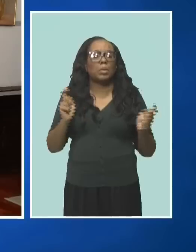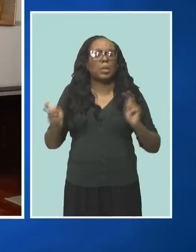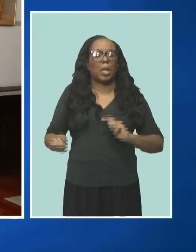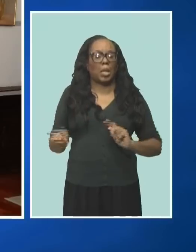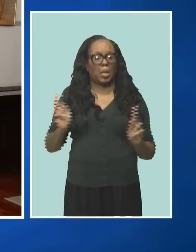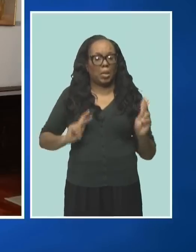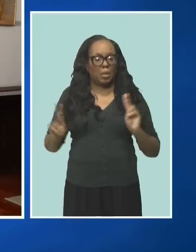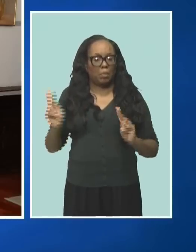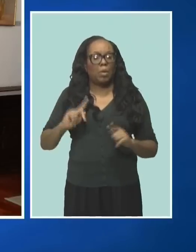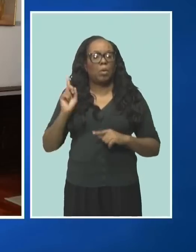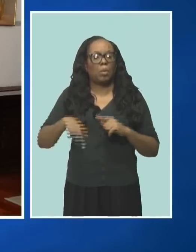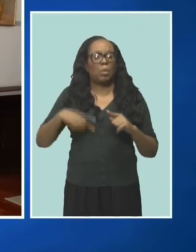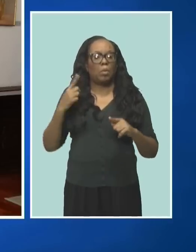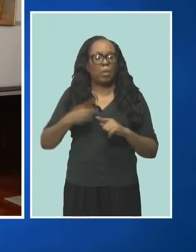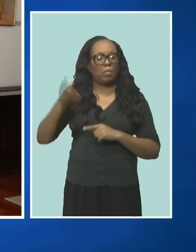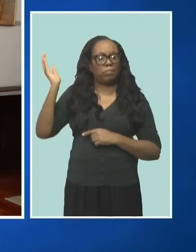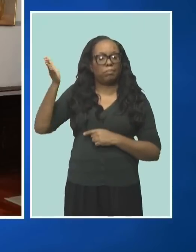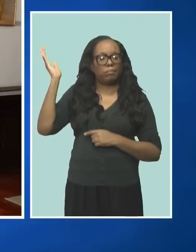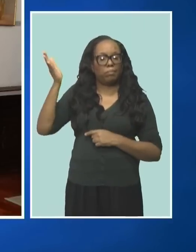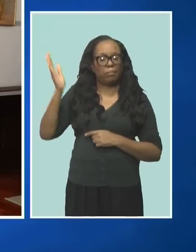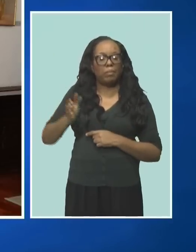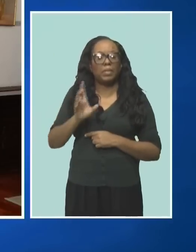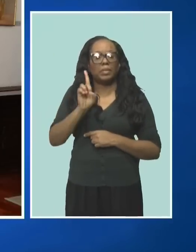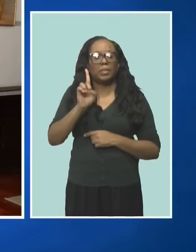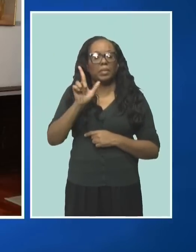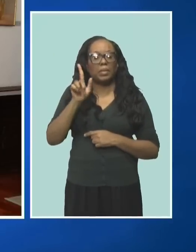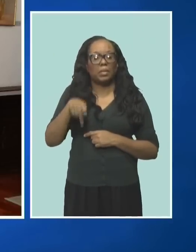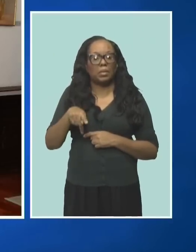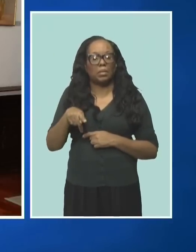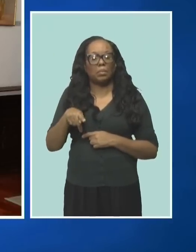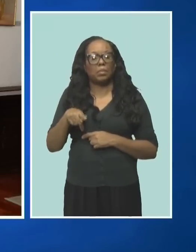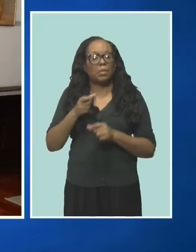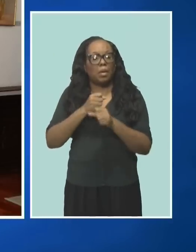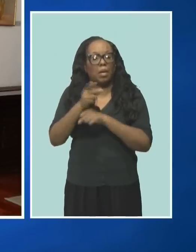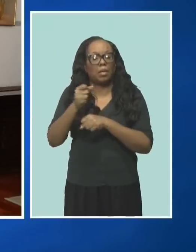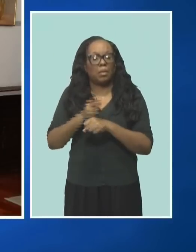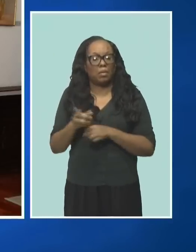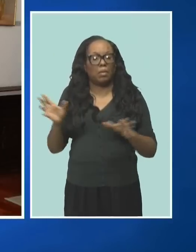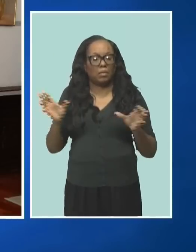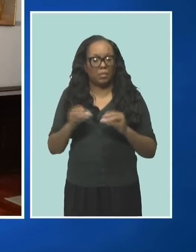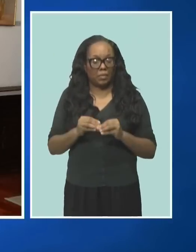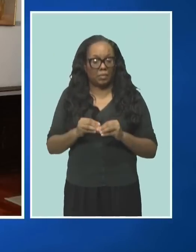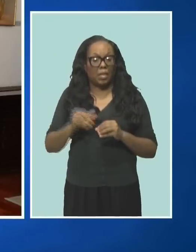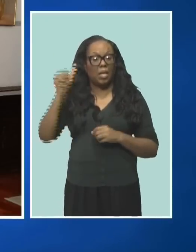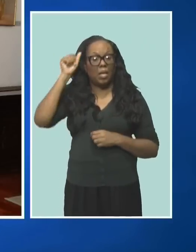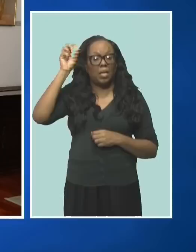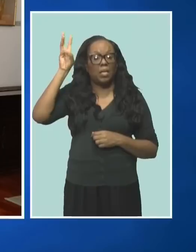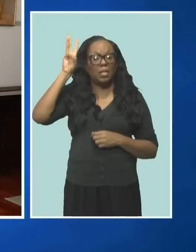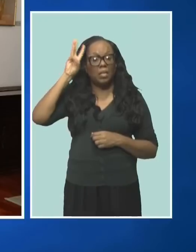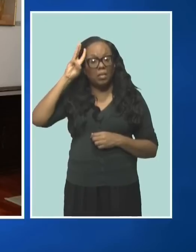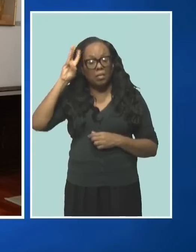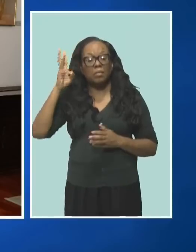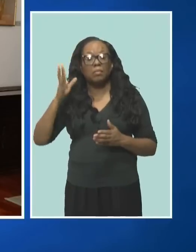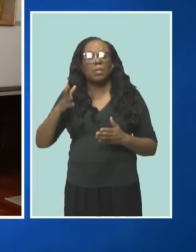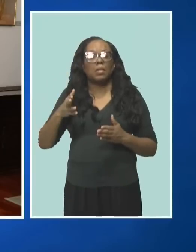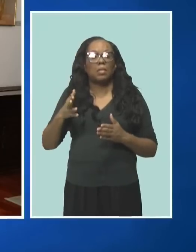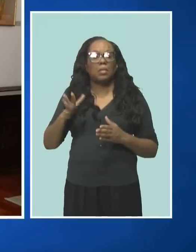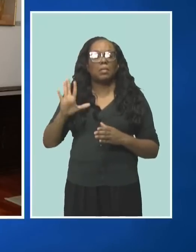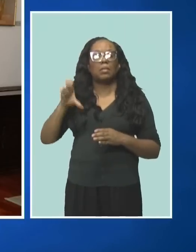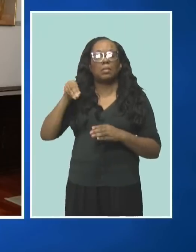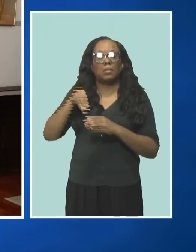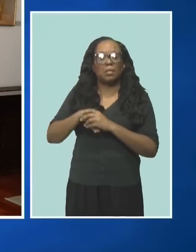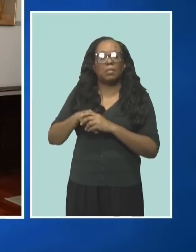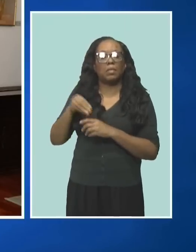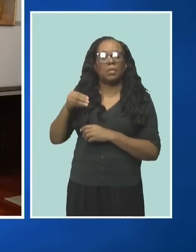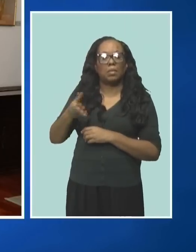DLP's 69th annual conference. Mr. Worrell is no stranger to the Senate, having served in the upper house in the previous administration